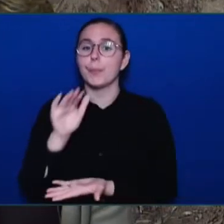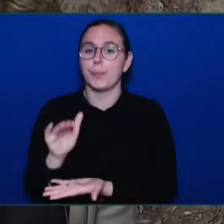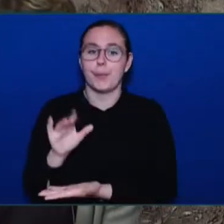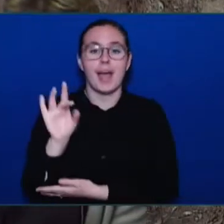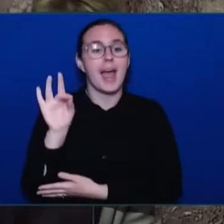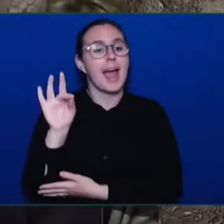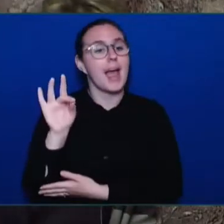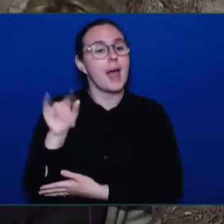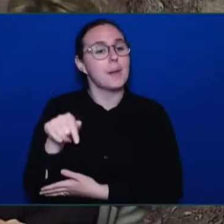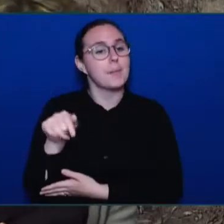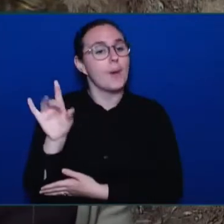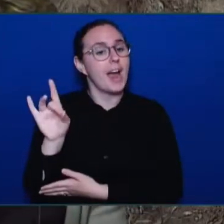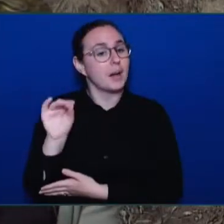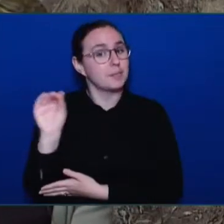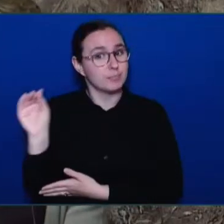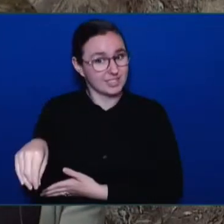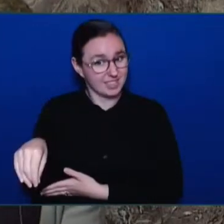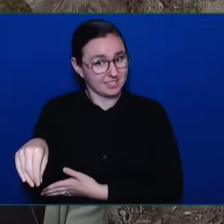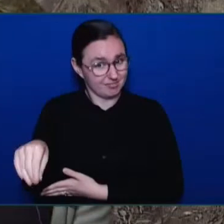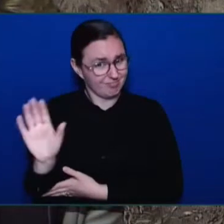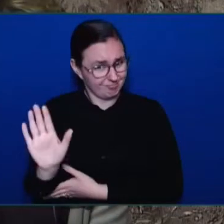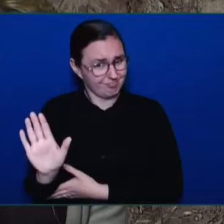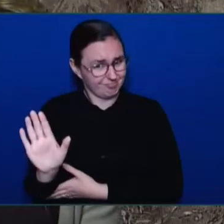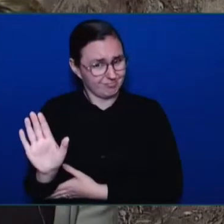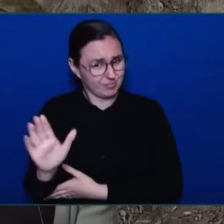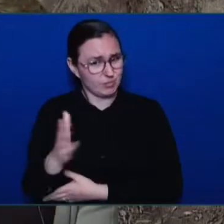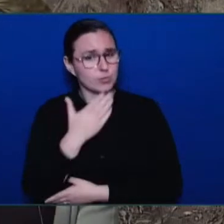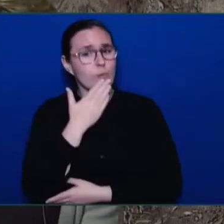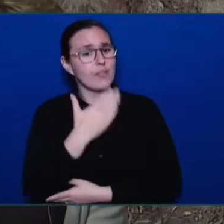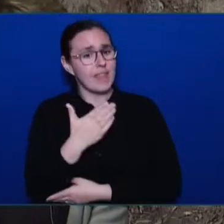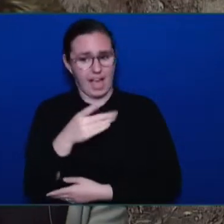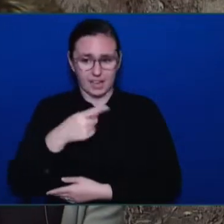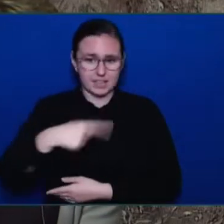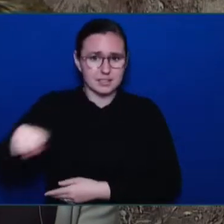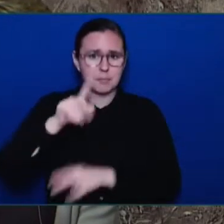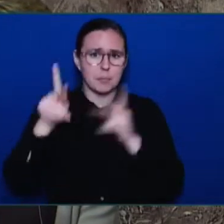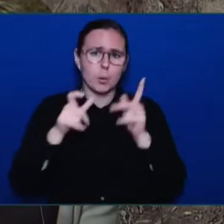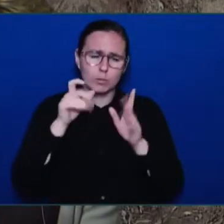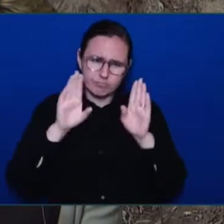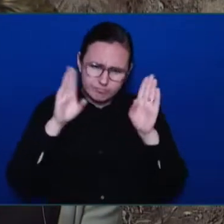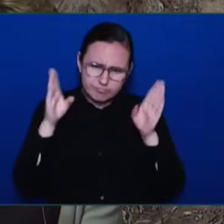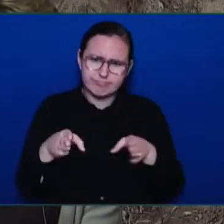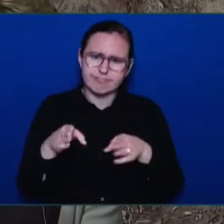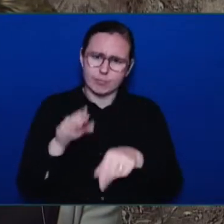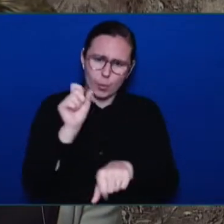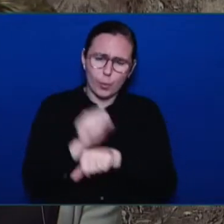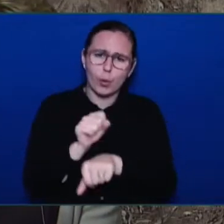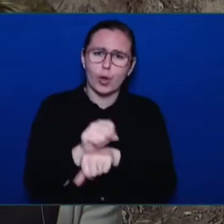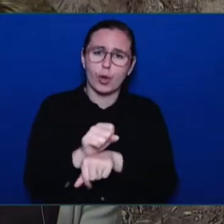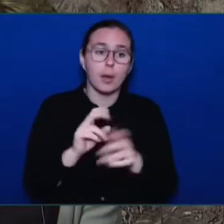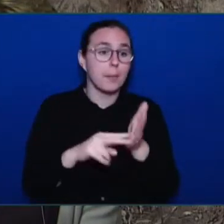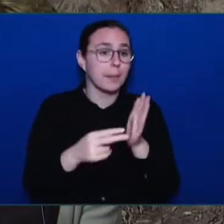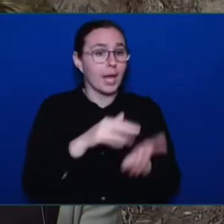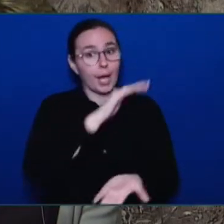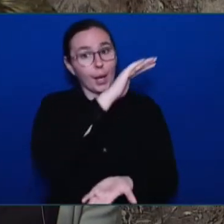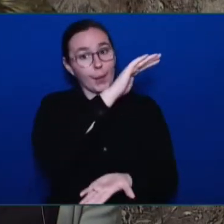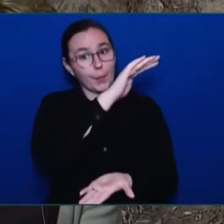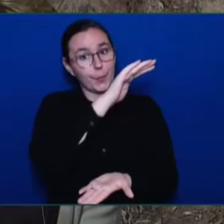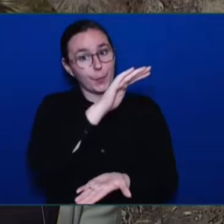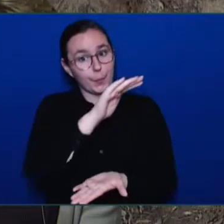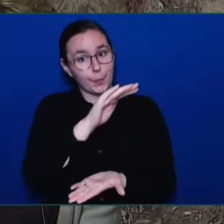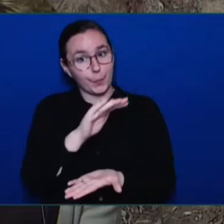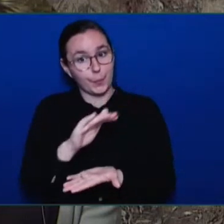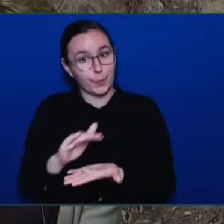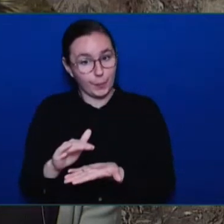is more healthcare dollars providing care to people in primary care and in long-term care and in surgeries, Honourable